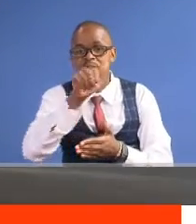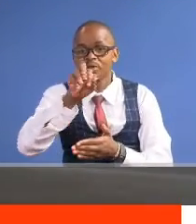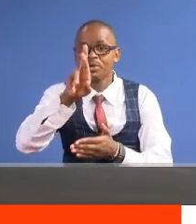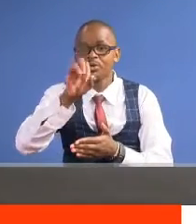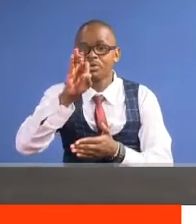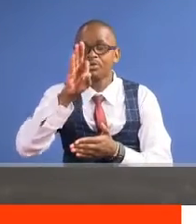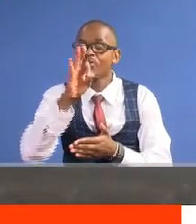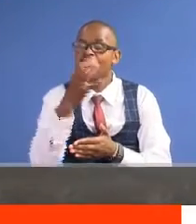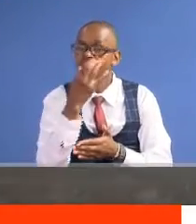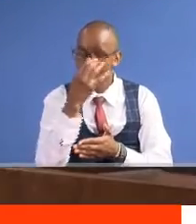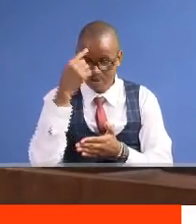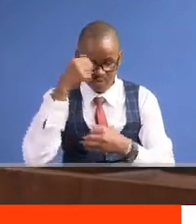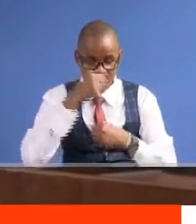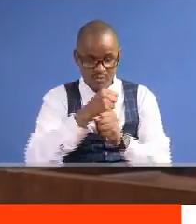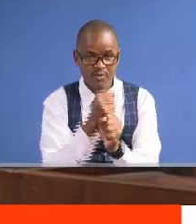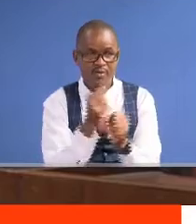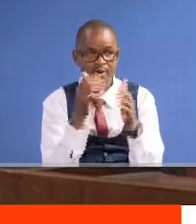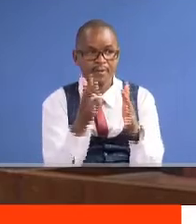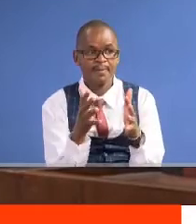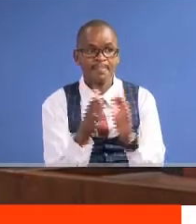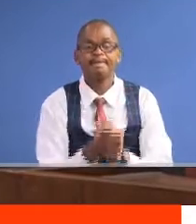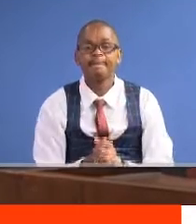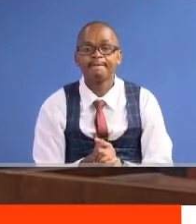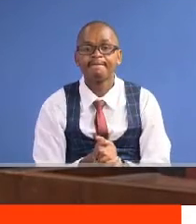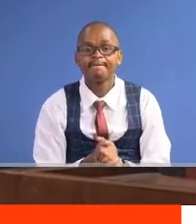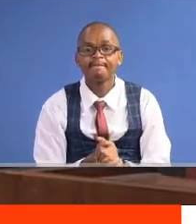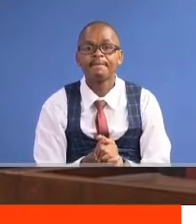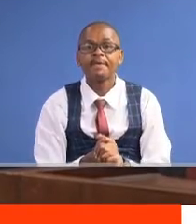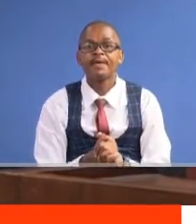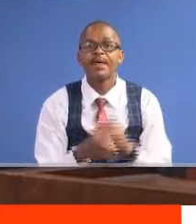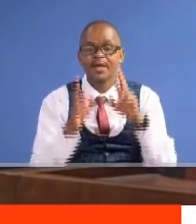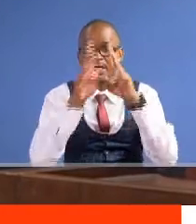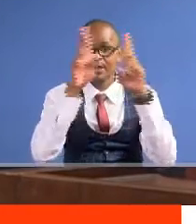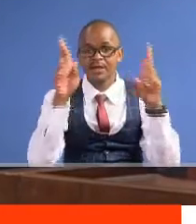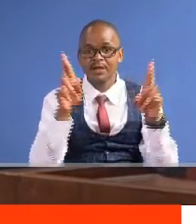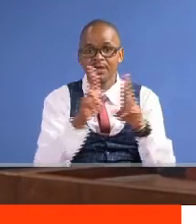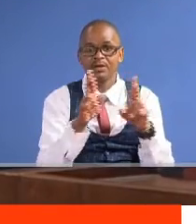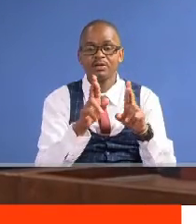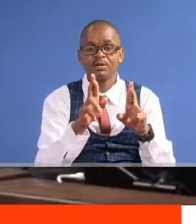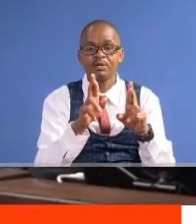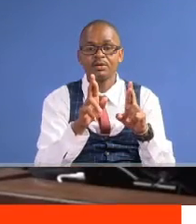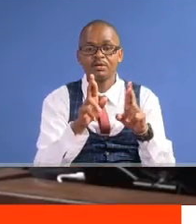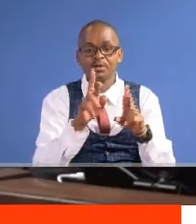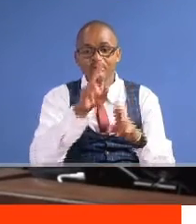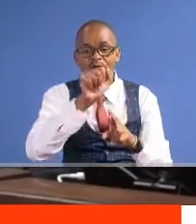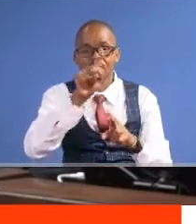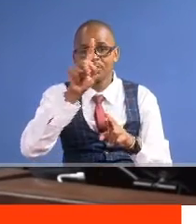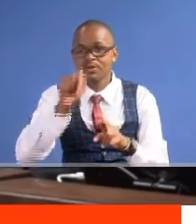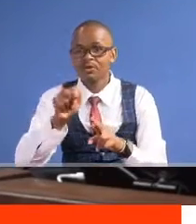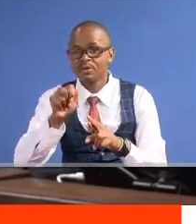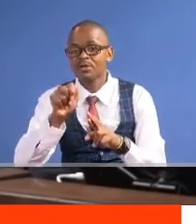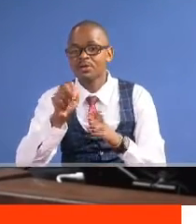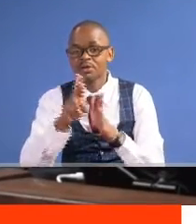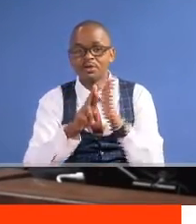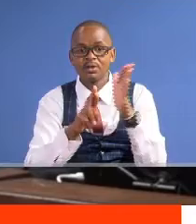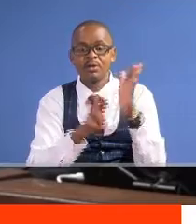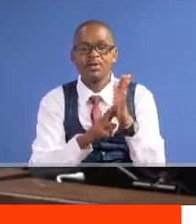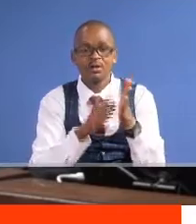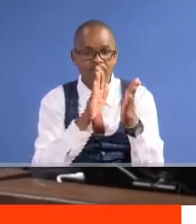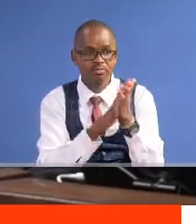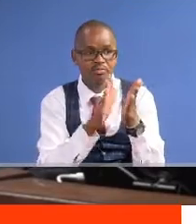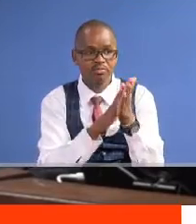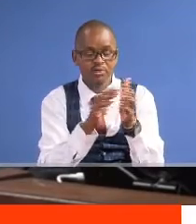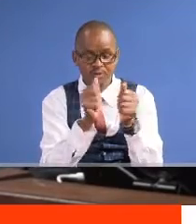is a hot air balloon operator. The International Civil Aviation Organization rates Kenya's air safety records as